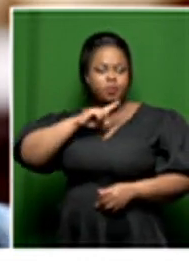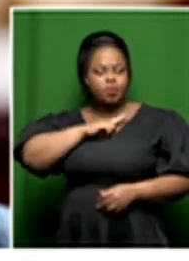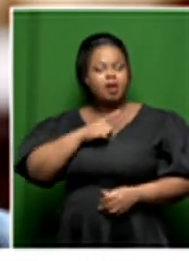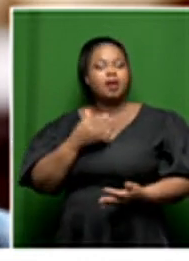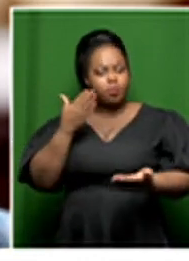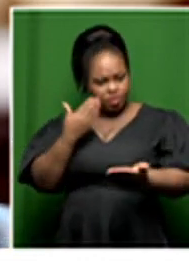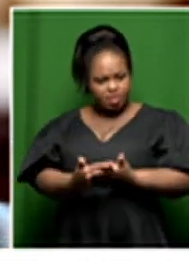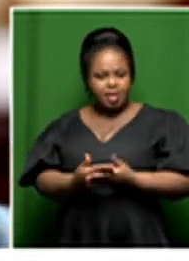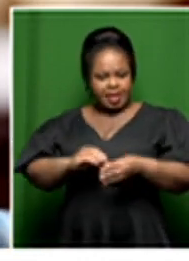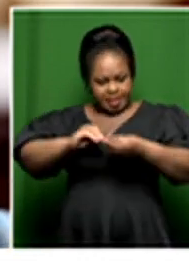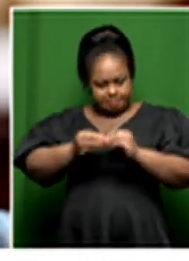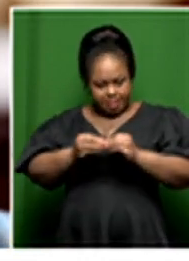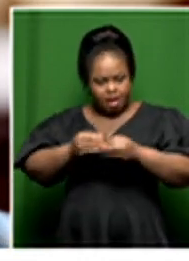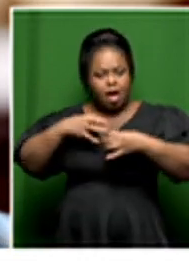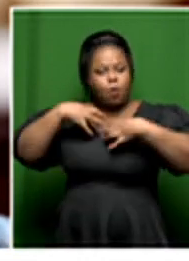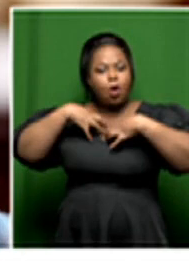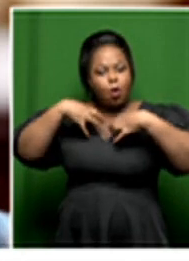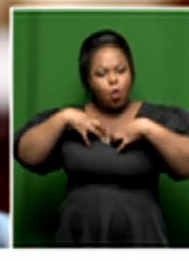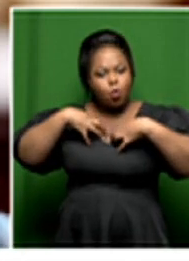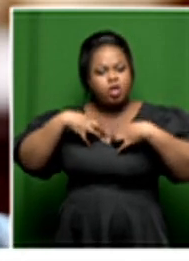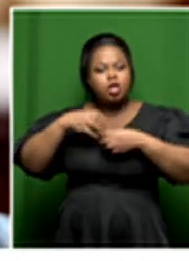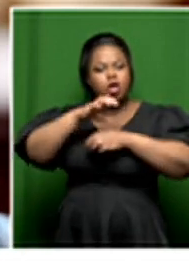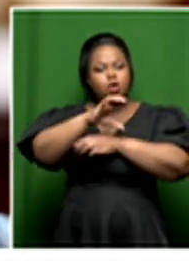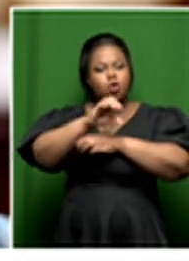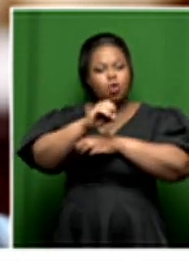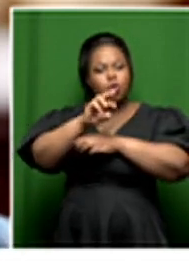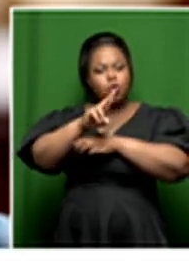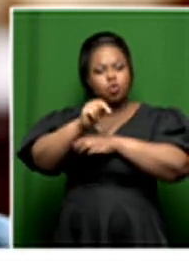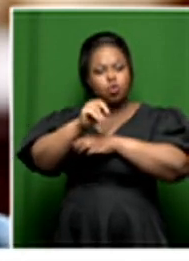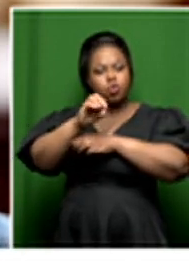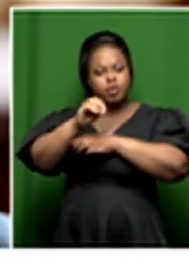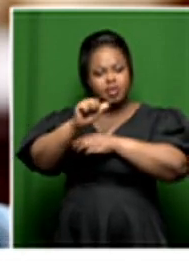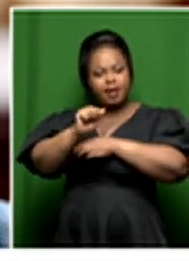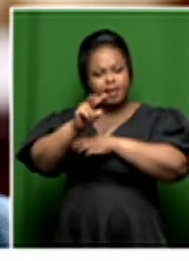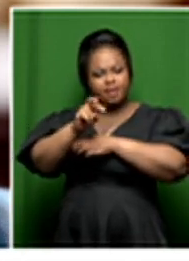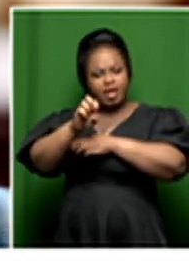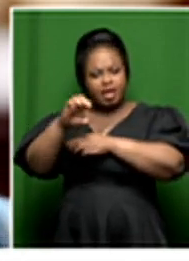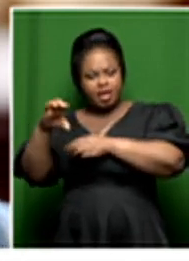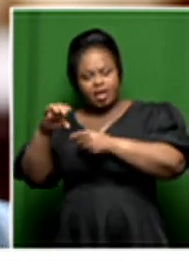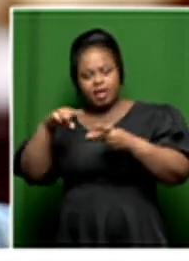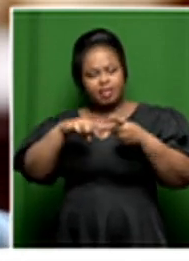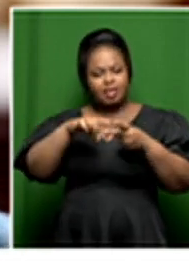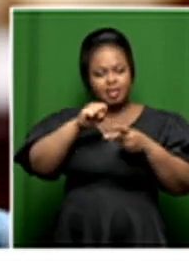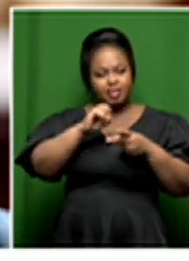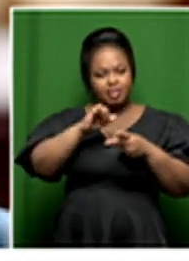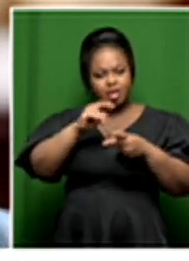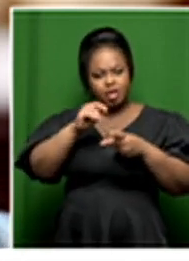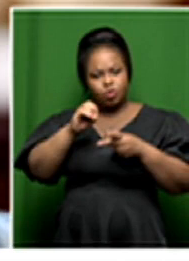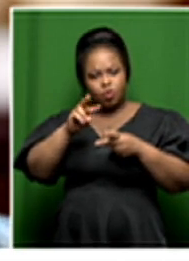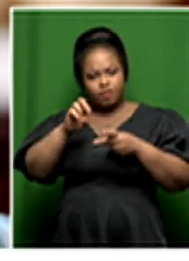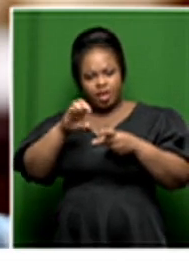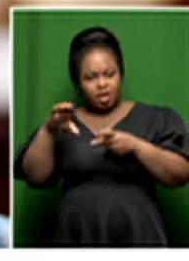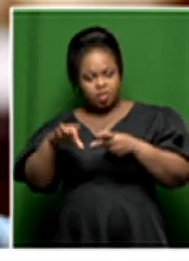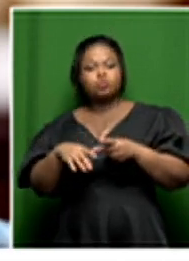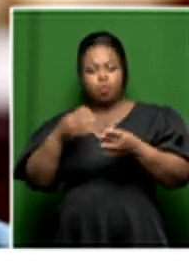are able to make Sinovac-CoronaVac vaccine available, and thereby giving impetus